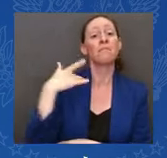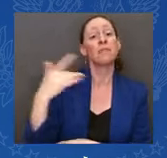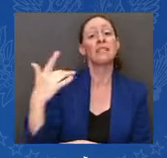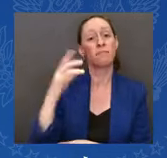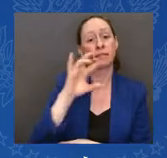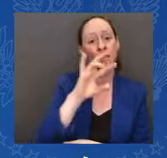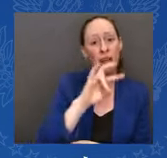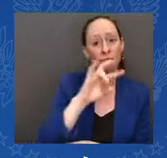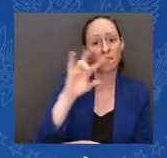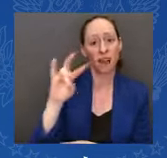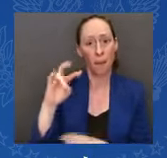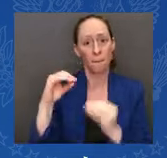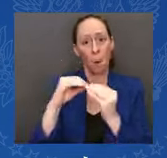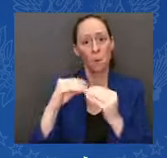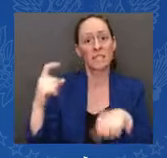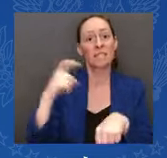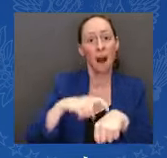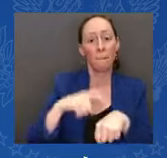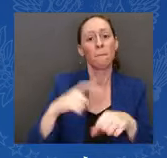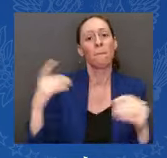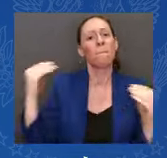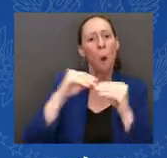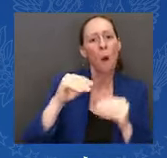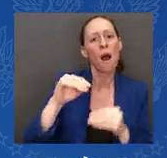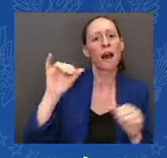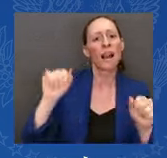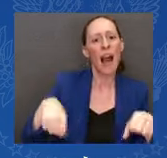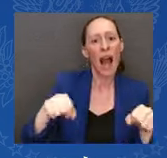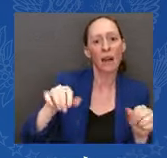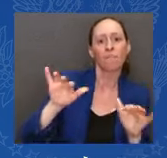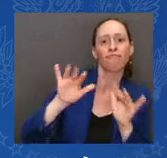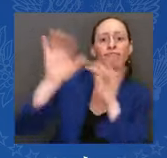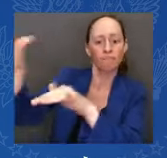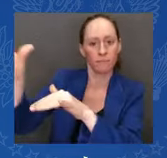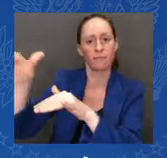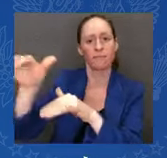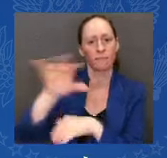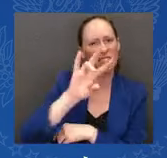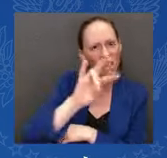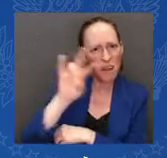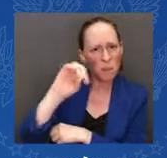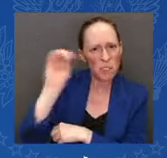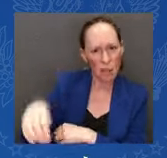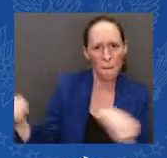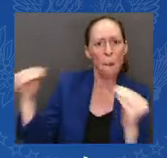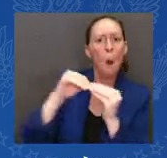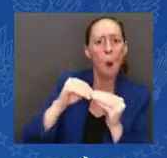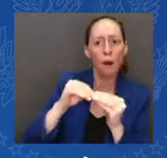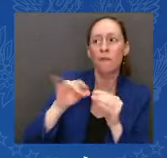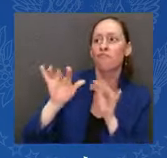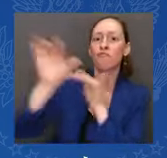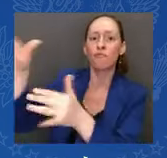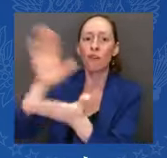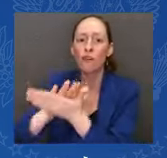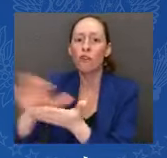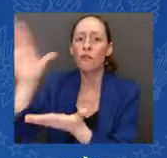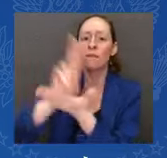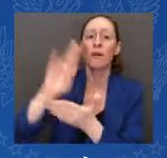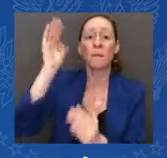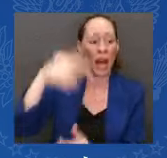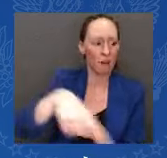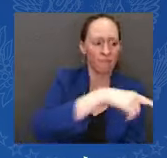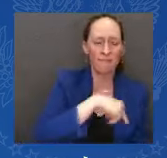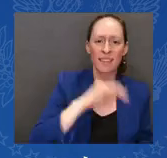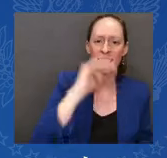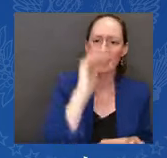77% greater opportunity. Today, for too many schools, the only people who benefit from the system are the wealthy